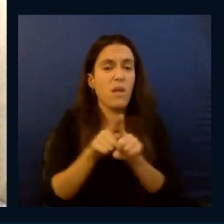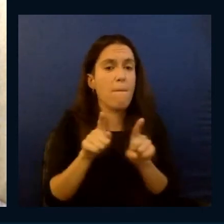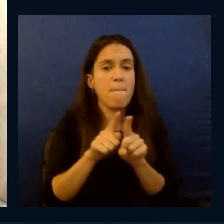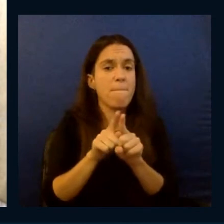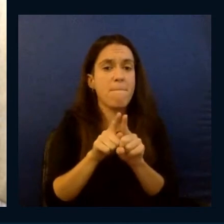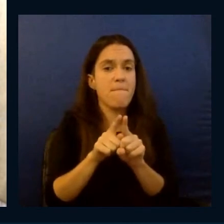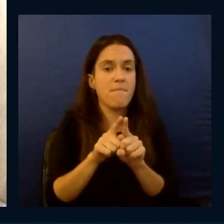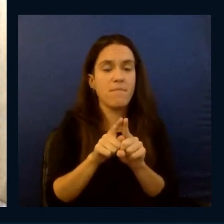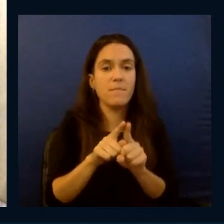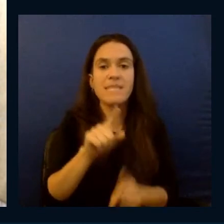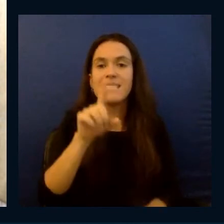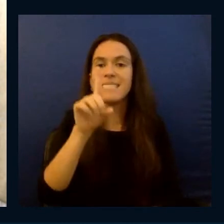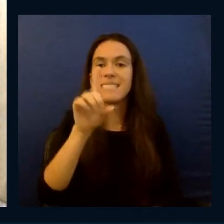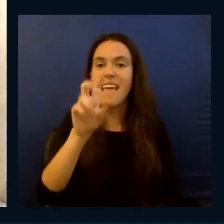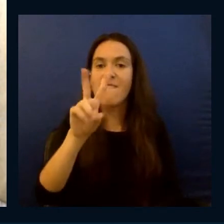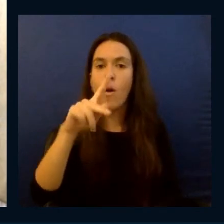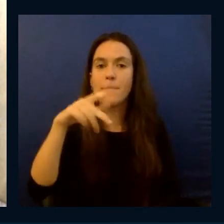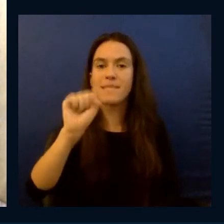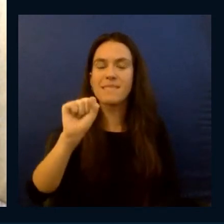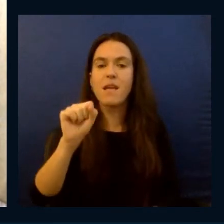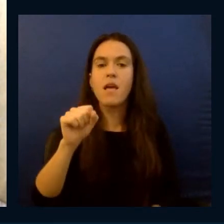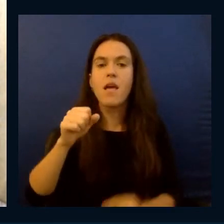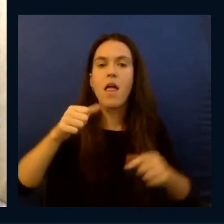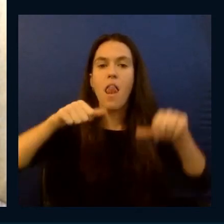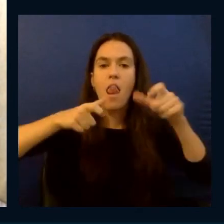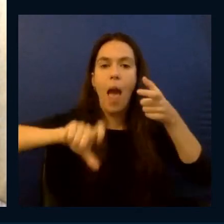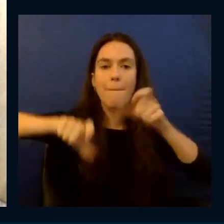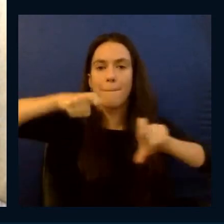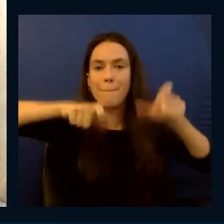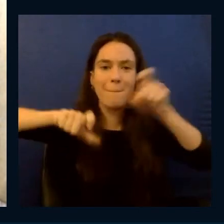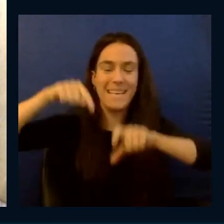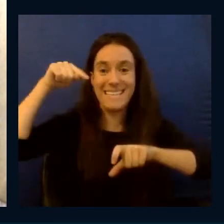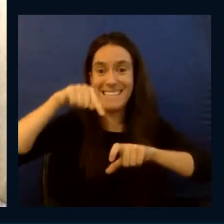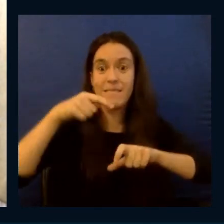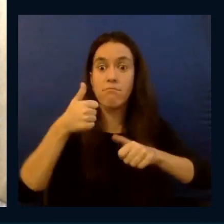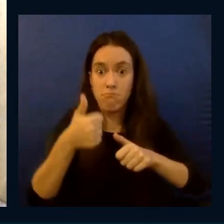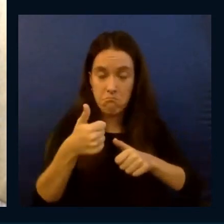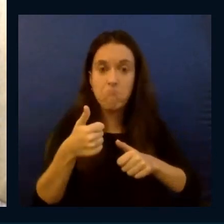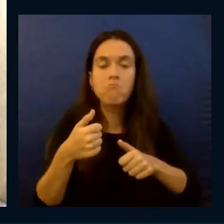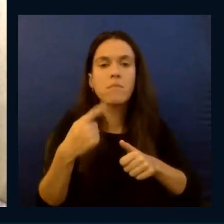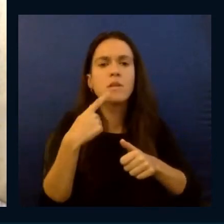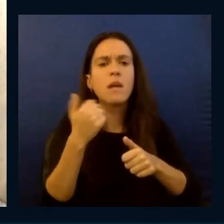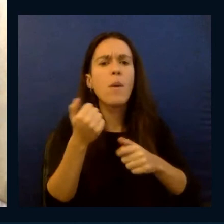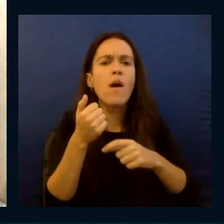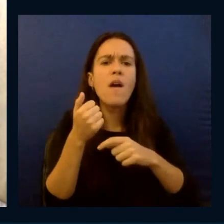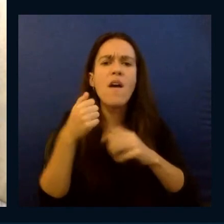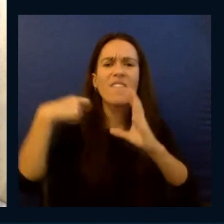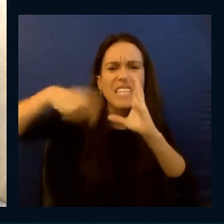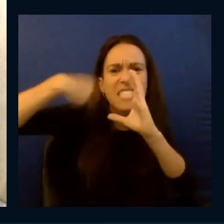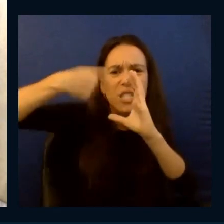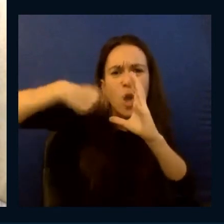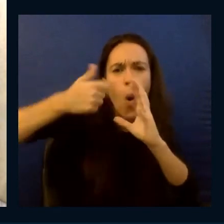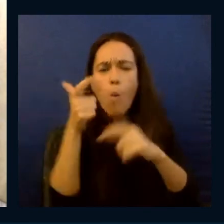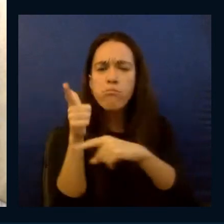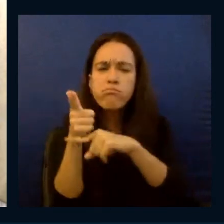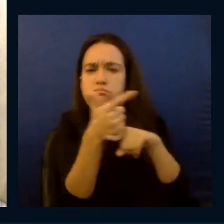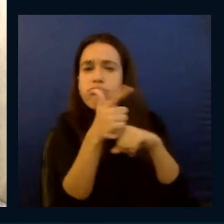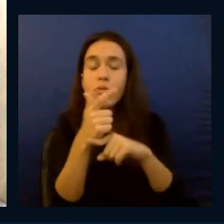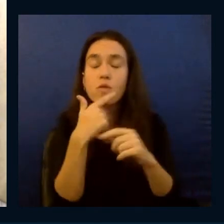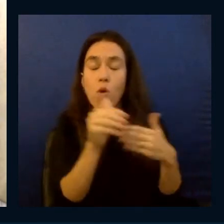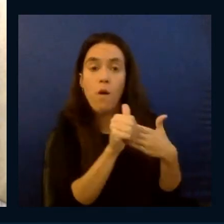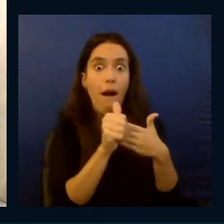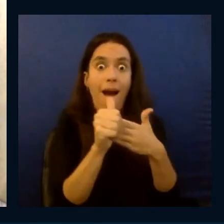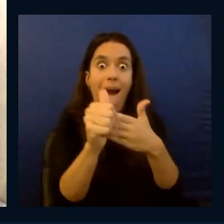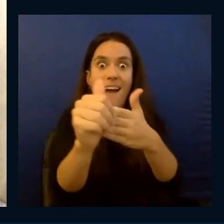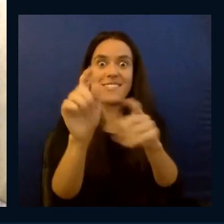DevOps Lab on Channel 9, which you'll see Abel's face on a lot. There's some great videos to walk you through, spawn some ideas, and then the Azure